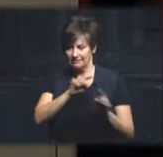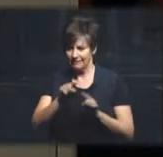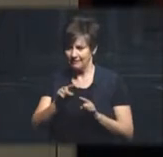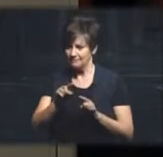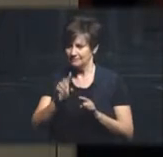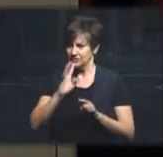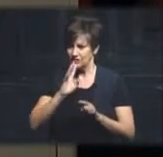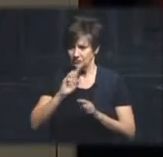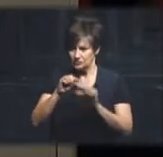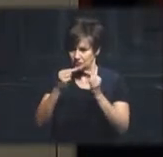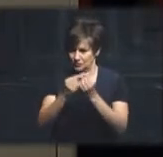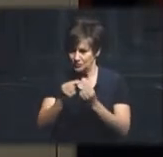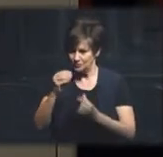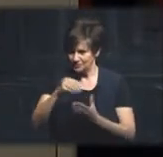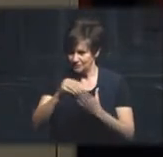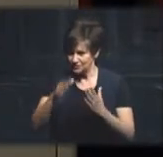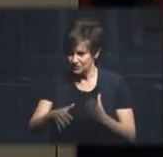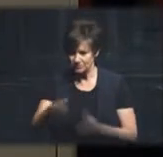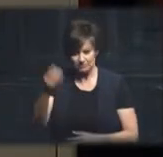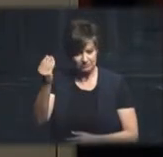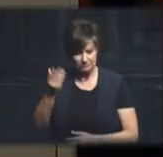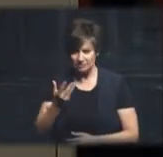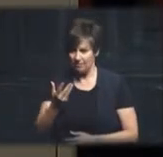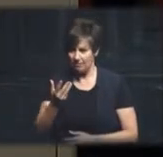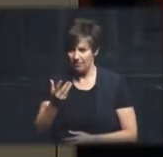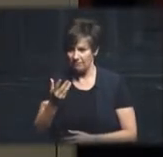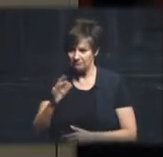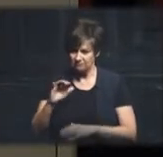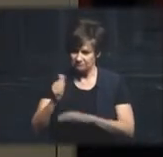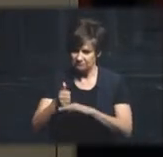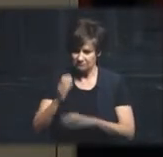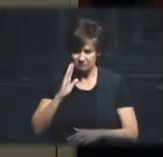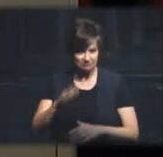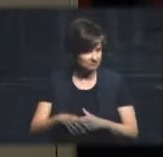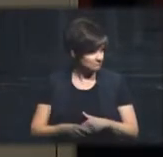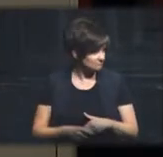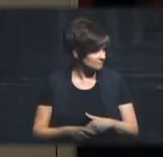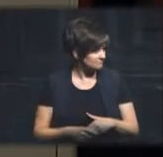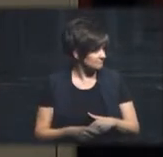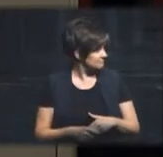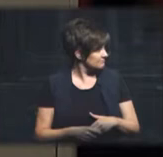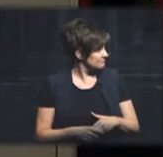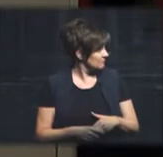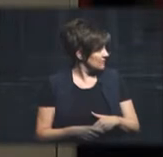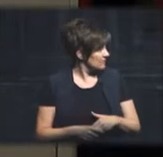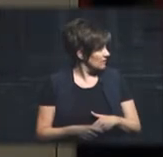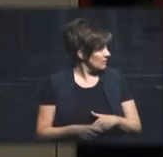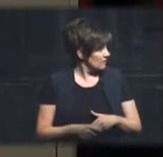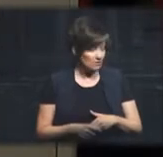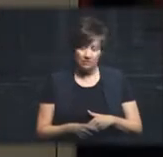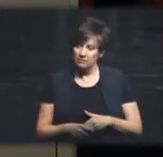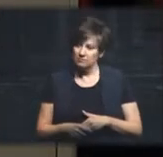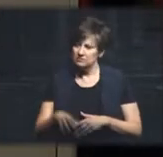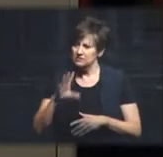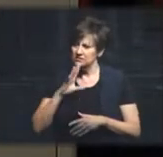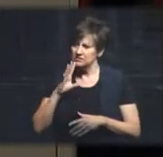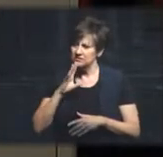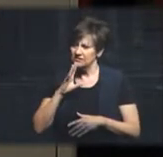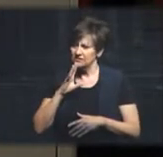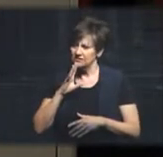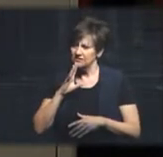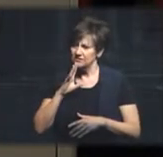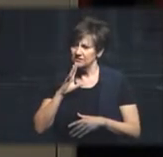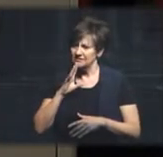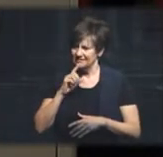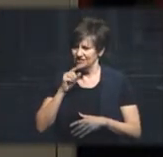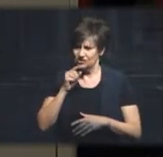a group of students, please let me know. We can make that. We can definitely make that happen. And talk this up to your students.